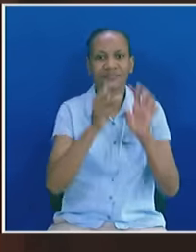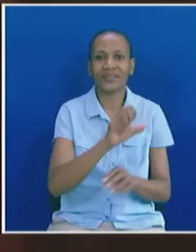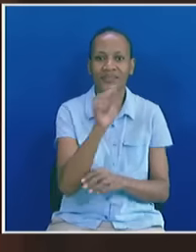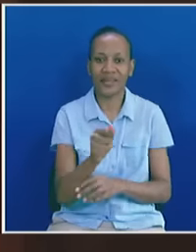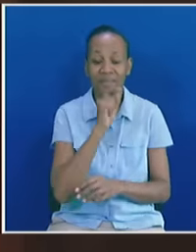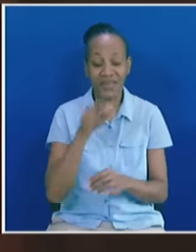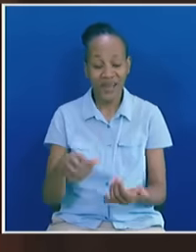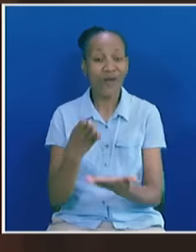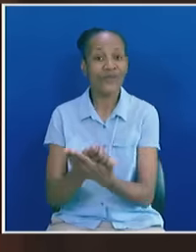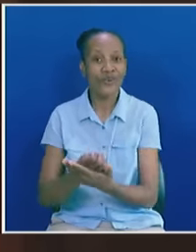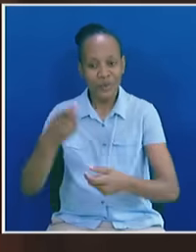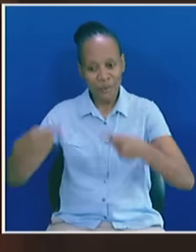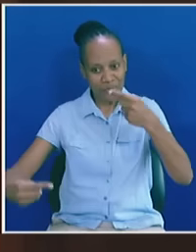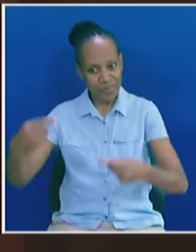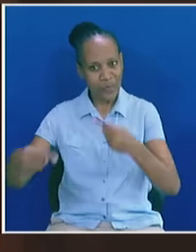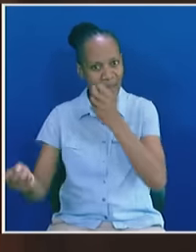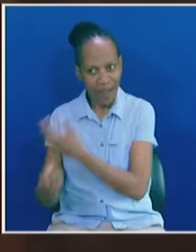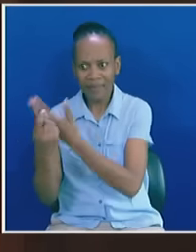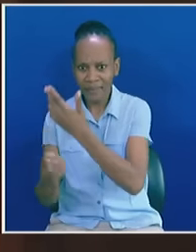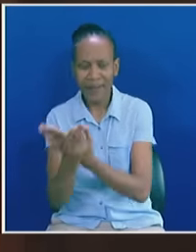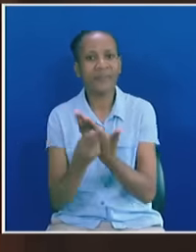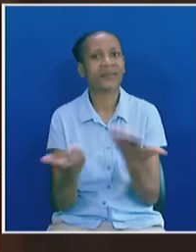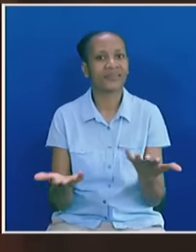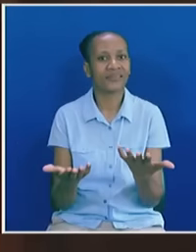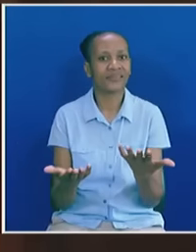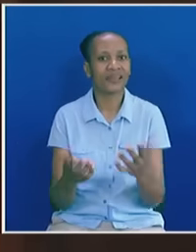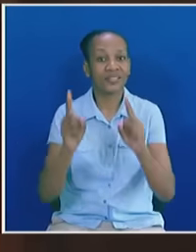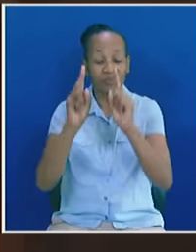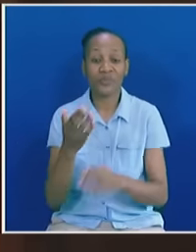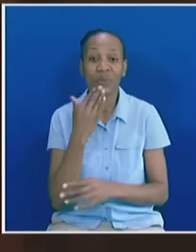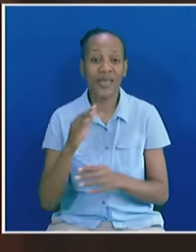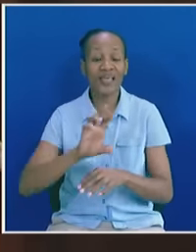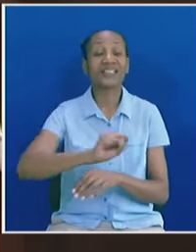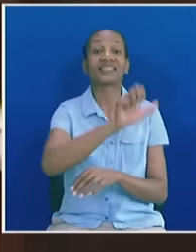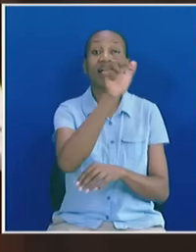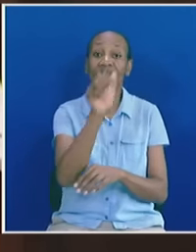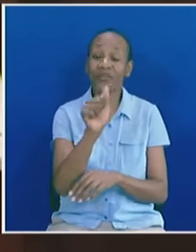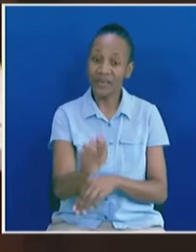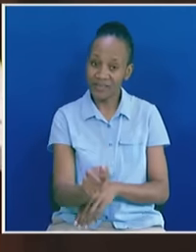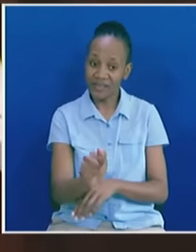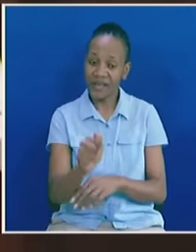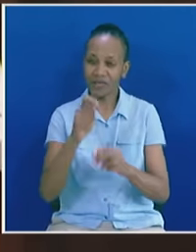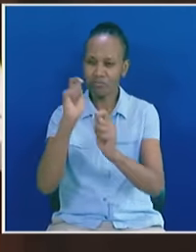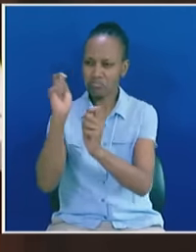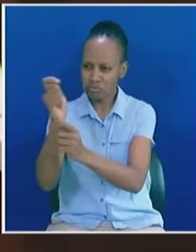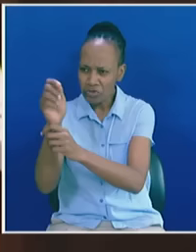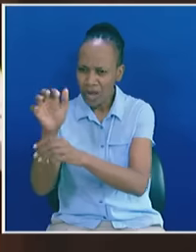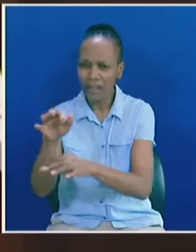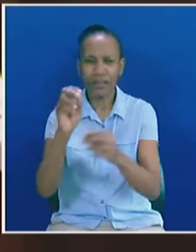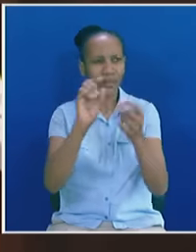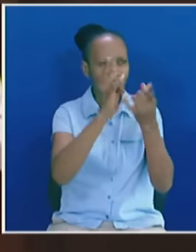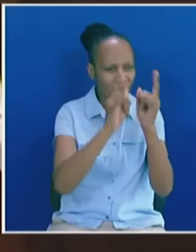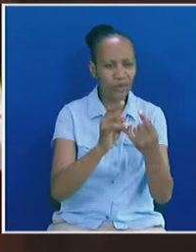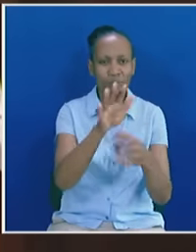economic competition between foreign and locally owned businesses, particularly in and around South Africa's informal and urban areas, which has become a